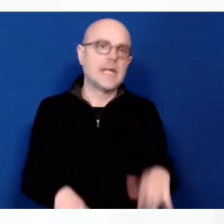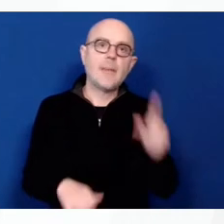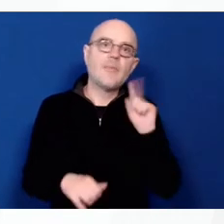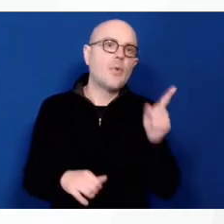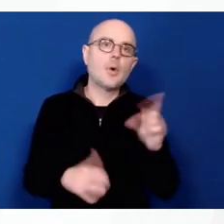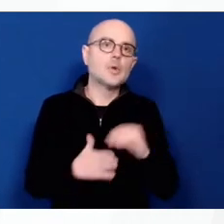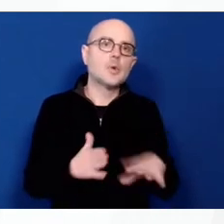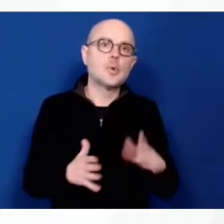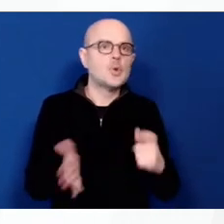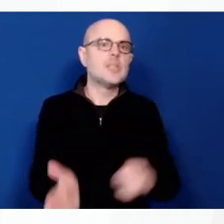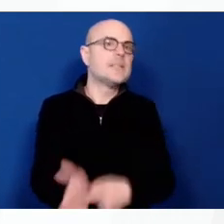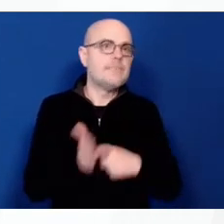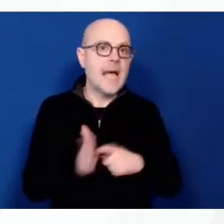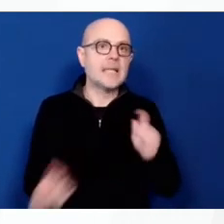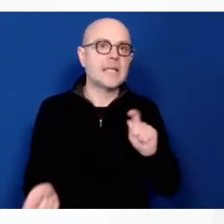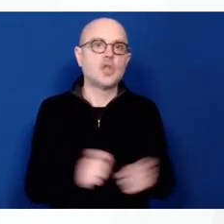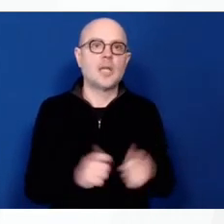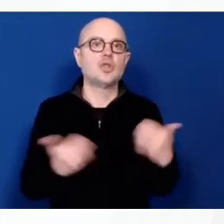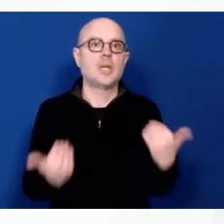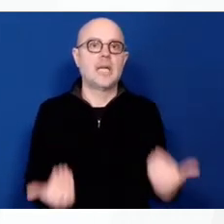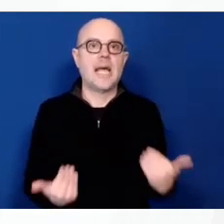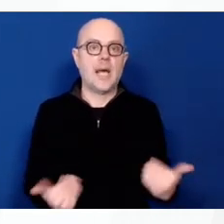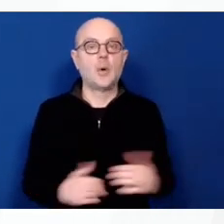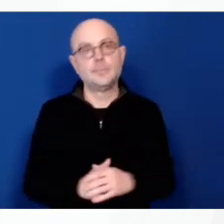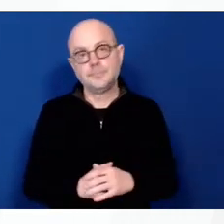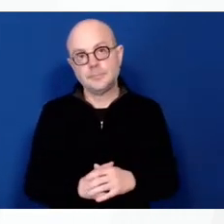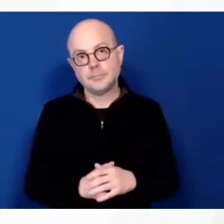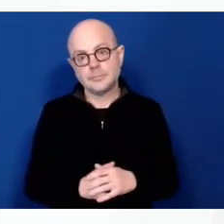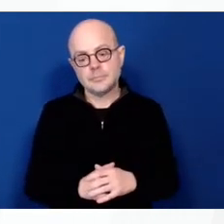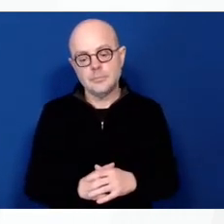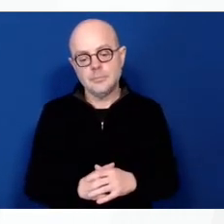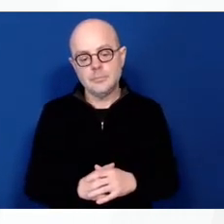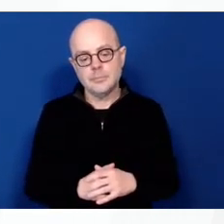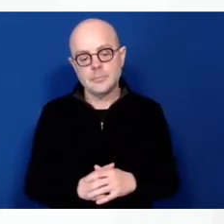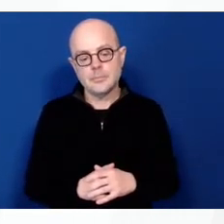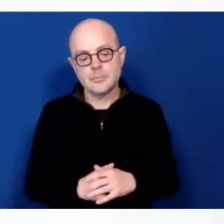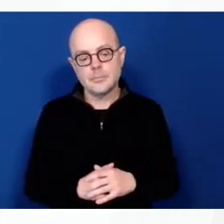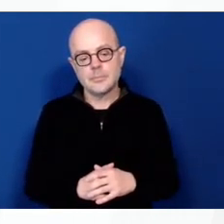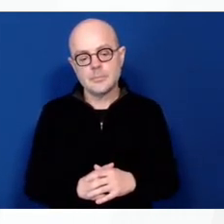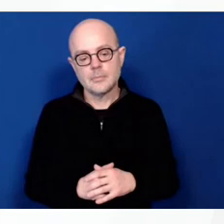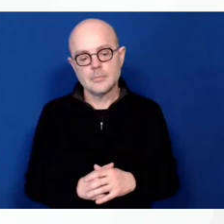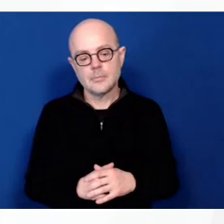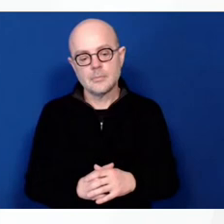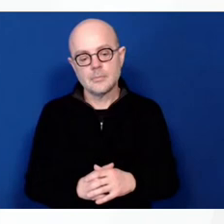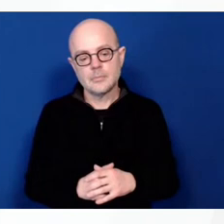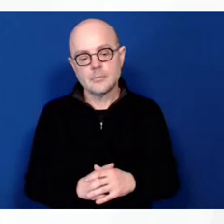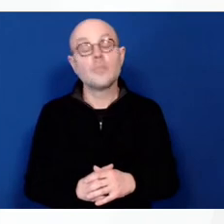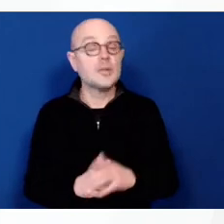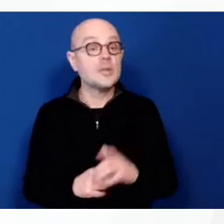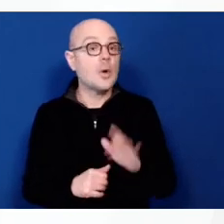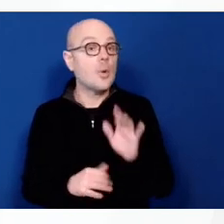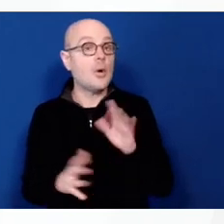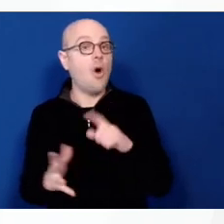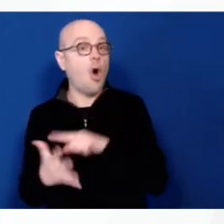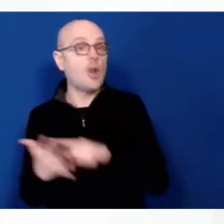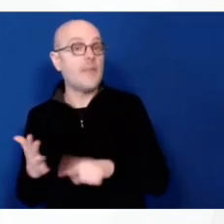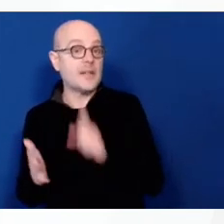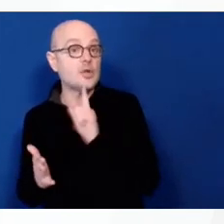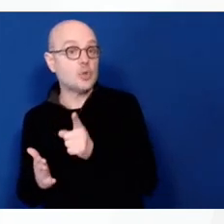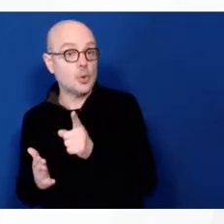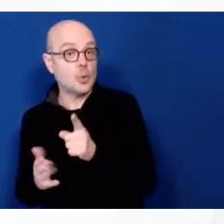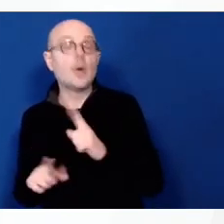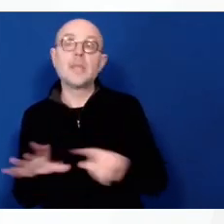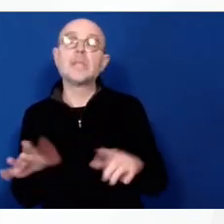now. And while that is true, it is also true that diversifying the faculty and addressing some of the issues and